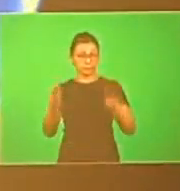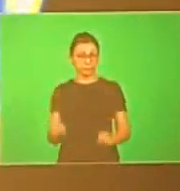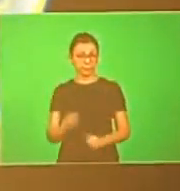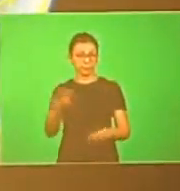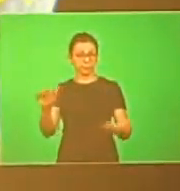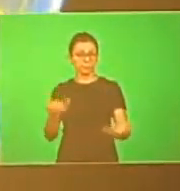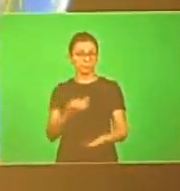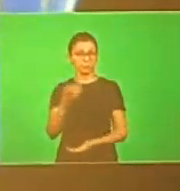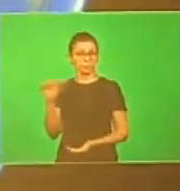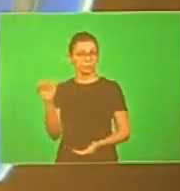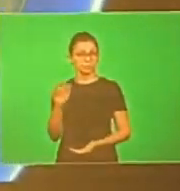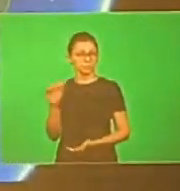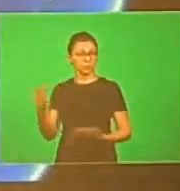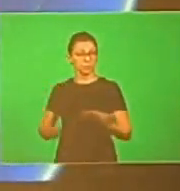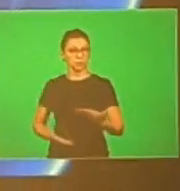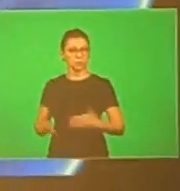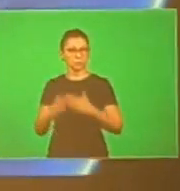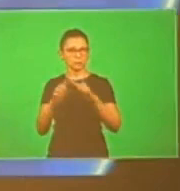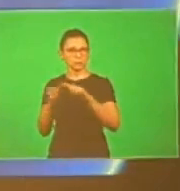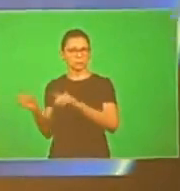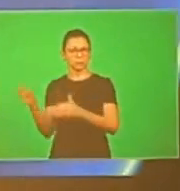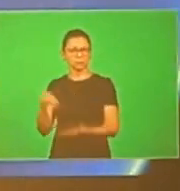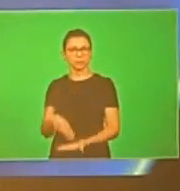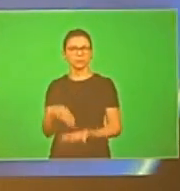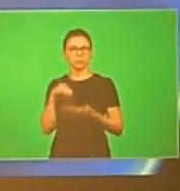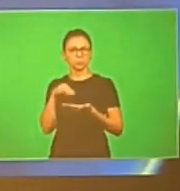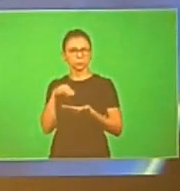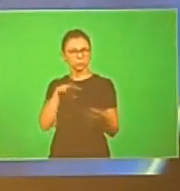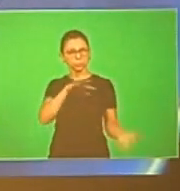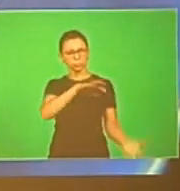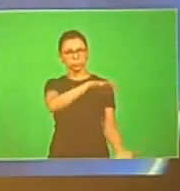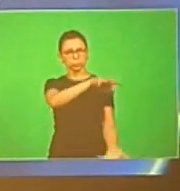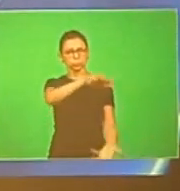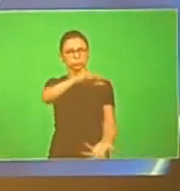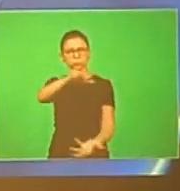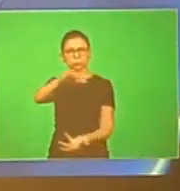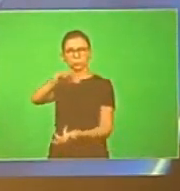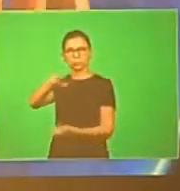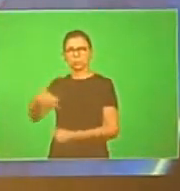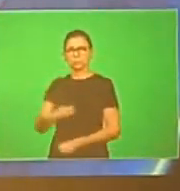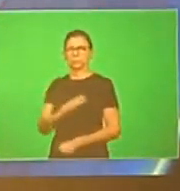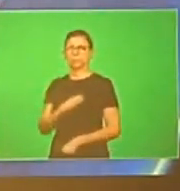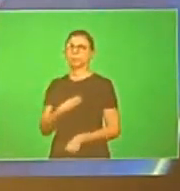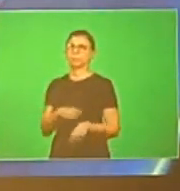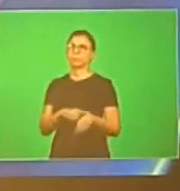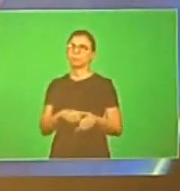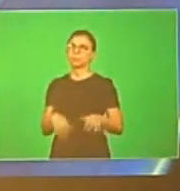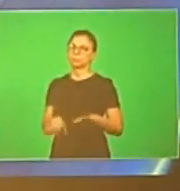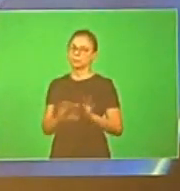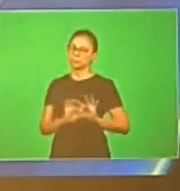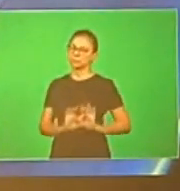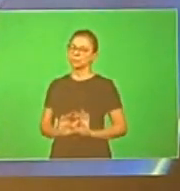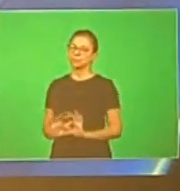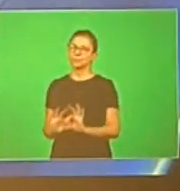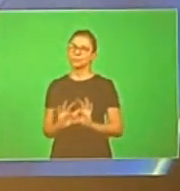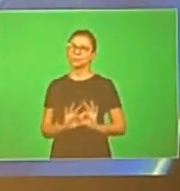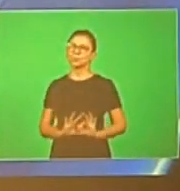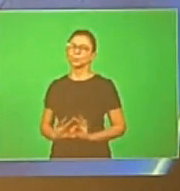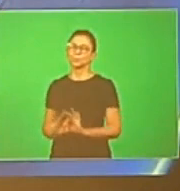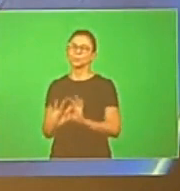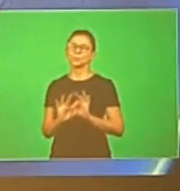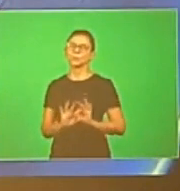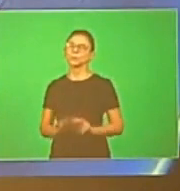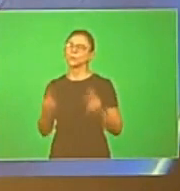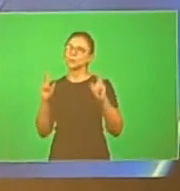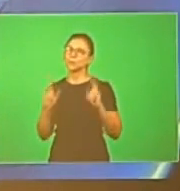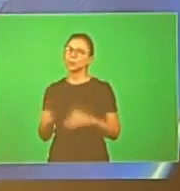Through the system of transmission by satellite, the members of the Maranatha Church in the whole world live a moment